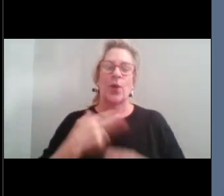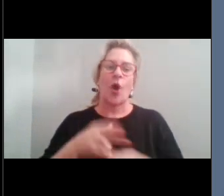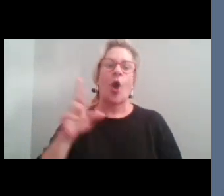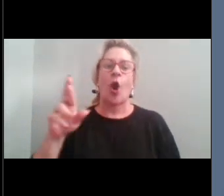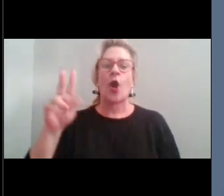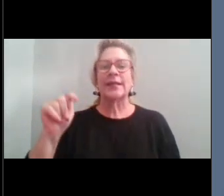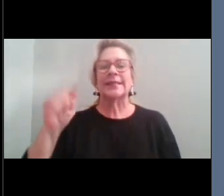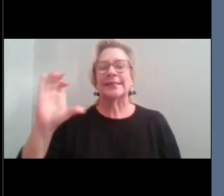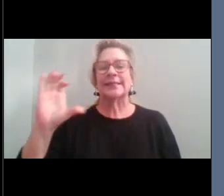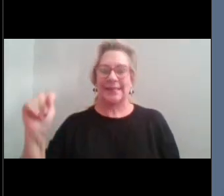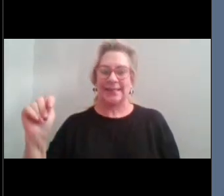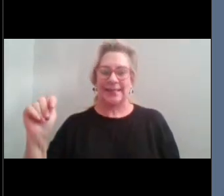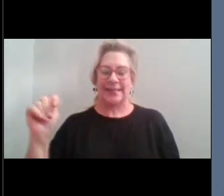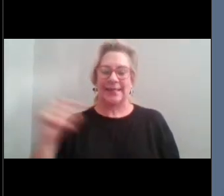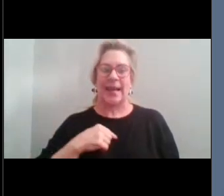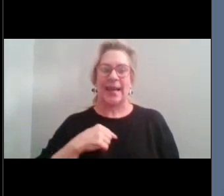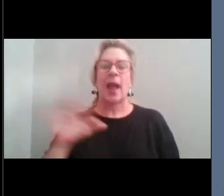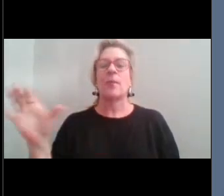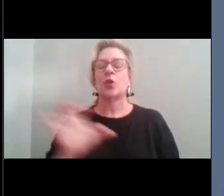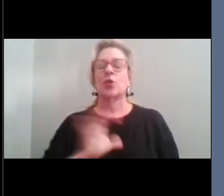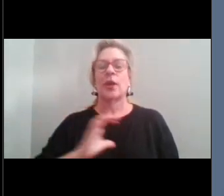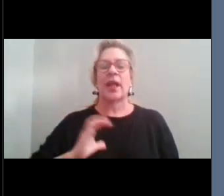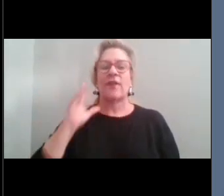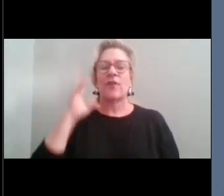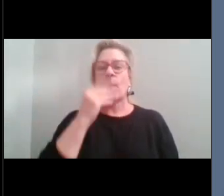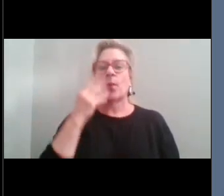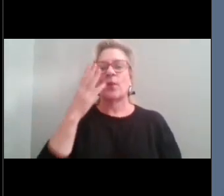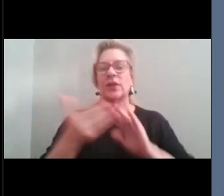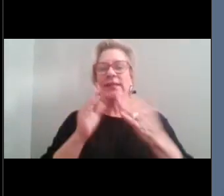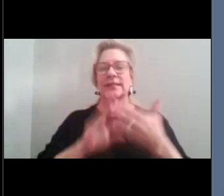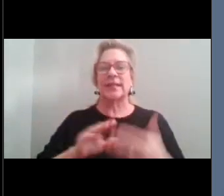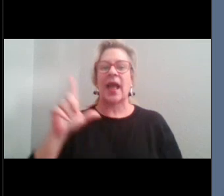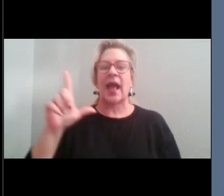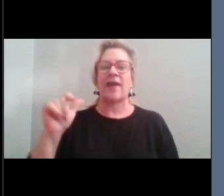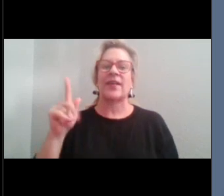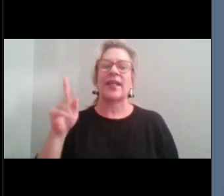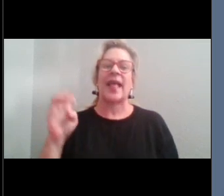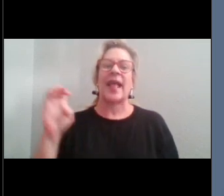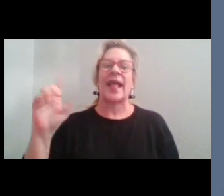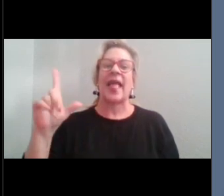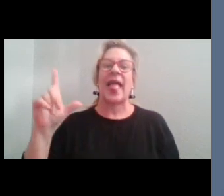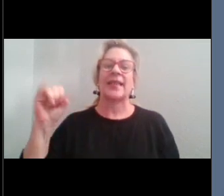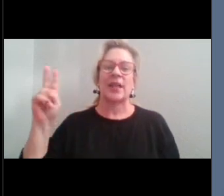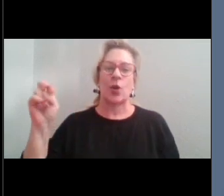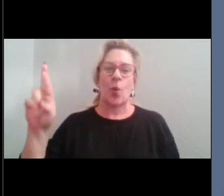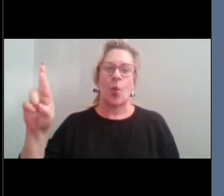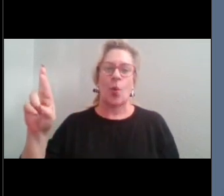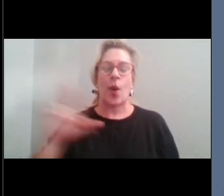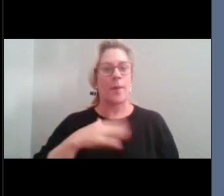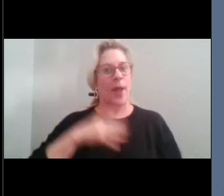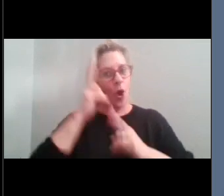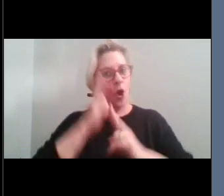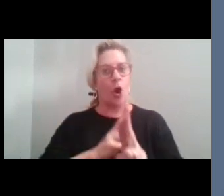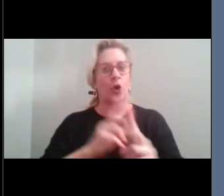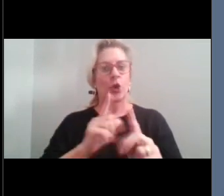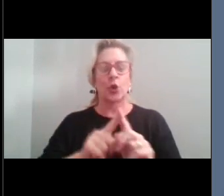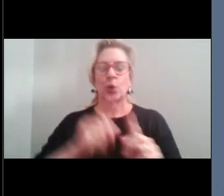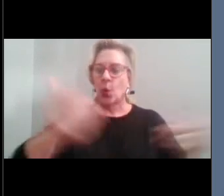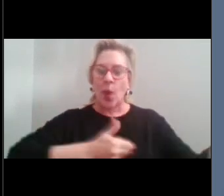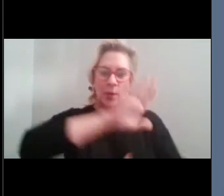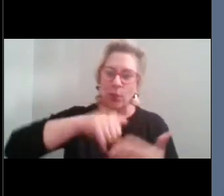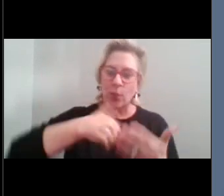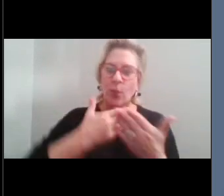RCTC. I'm also a council member for the beautiful city of Lake Elsinore, and it is my great honor to welcome all of you here